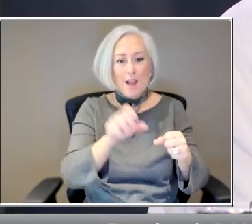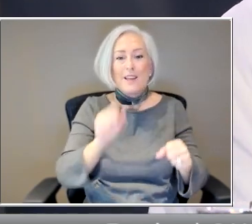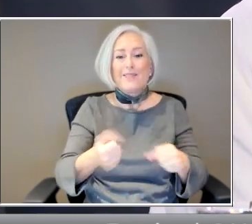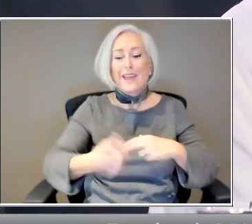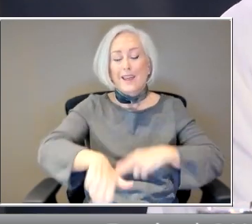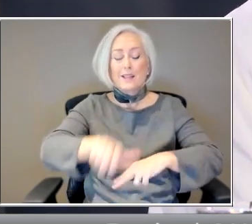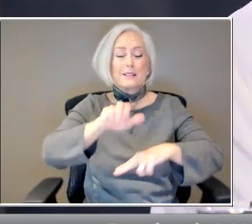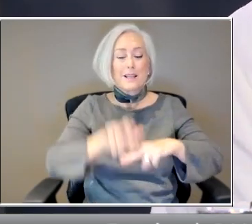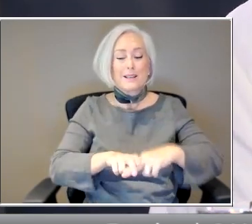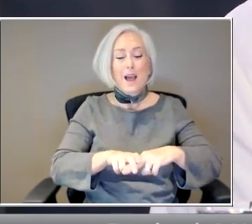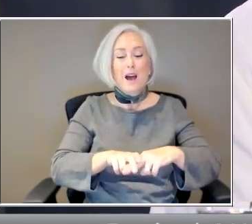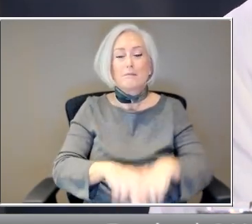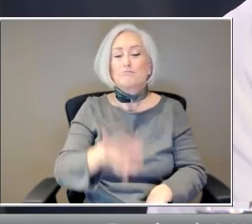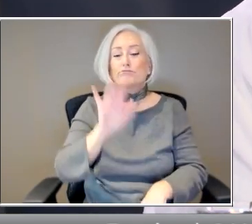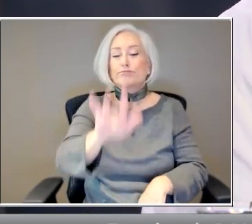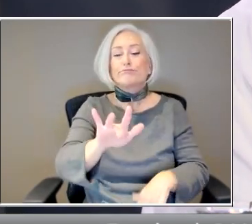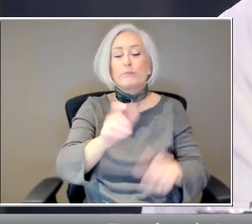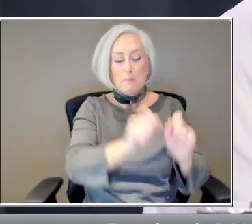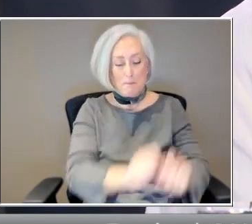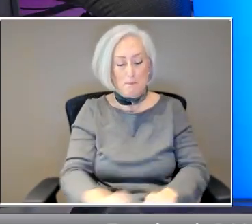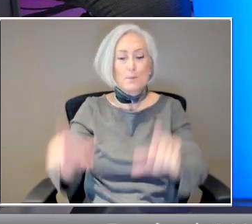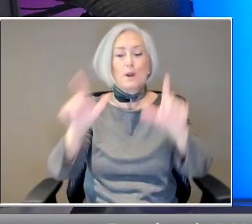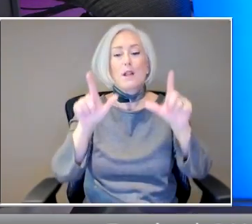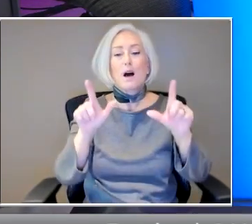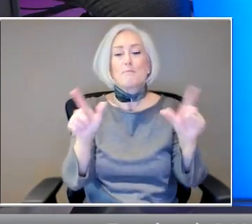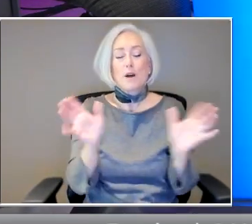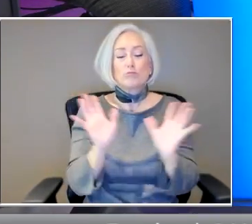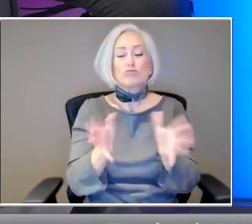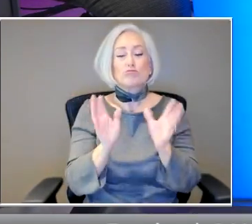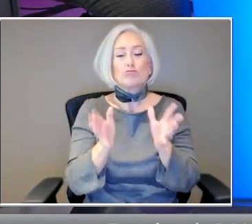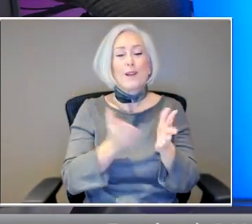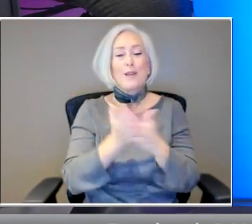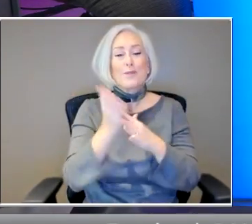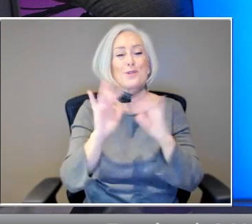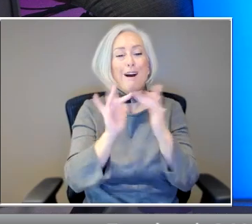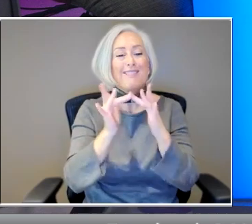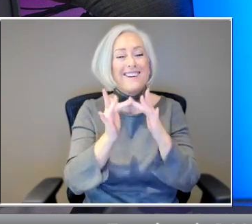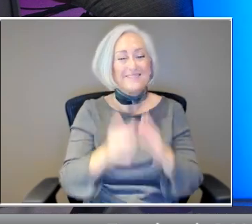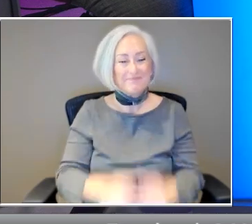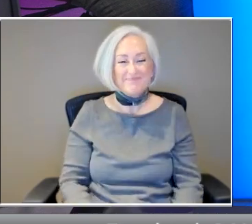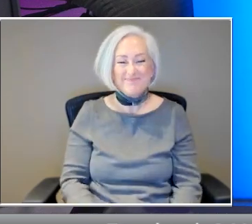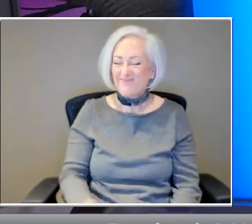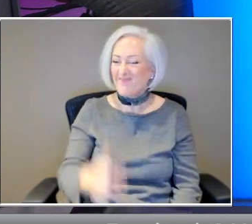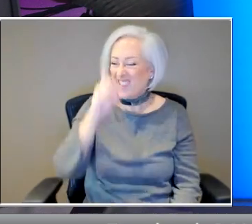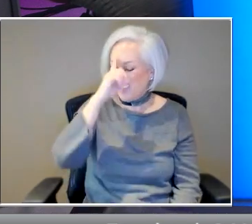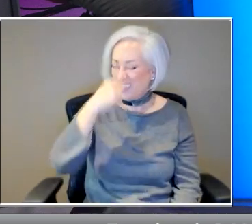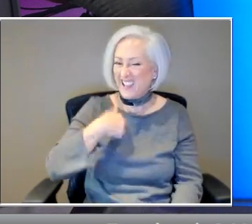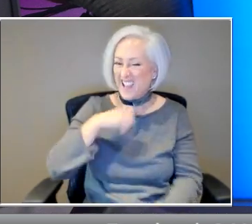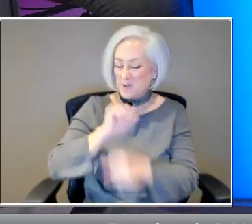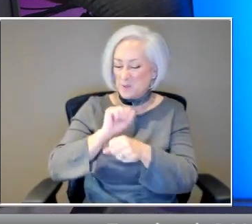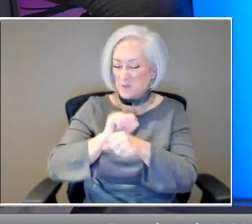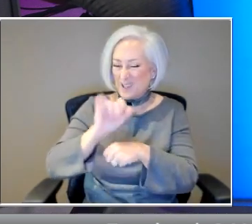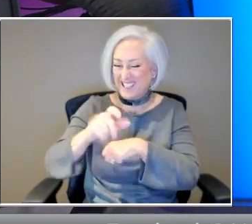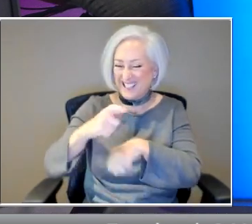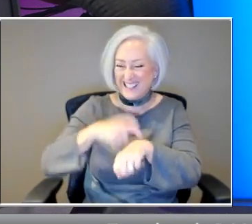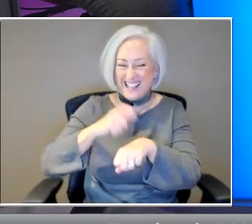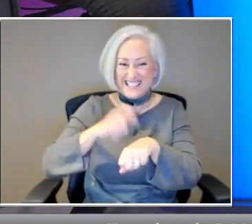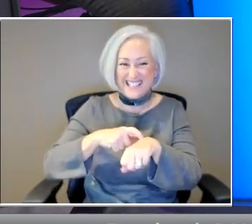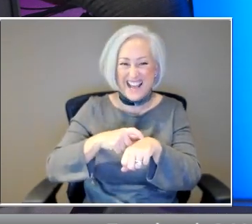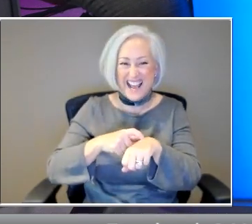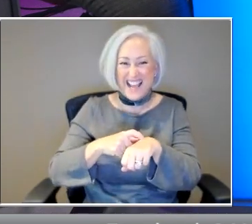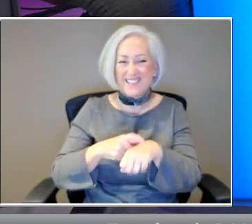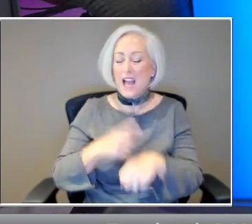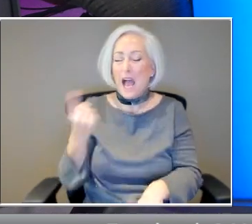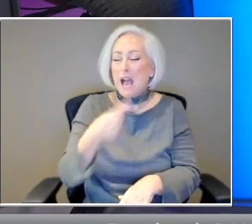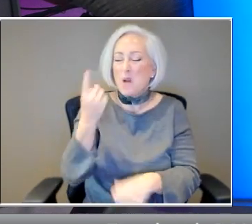for the first time, was in a virtual appointment. She jumped through the I screen think I at was you. at work at that time, so Yeah. I was because I'm always Maybe not at on your work. couch.